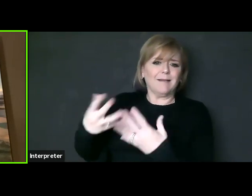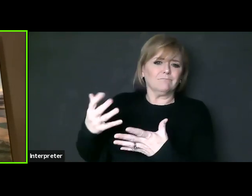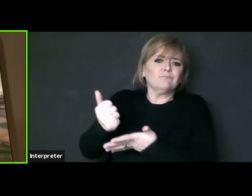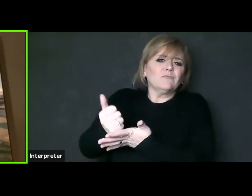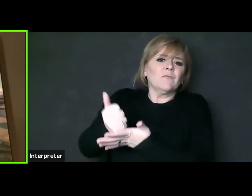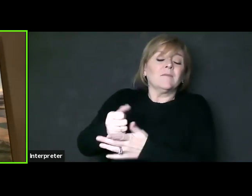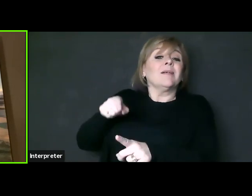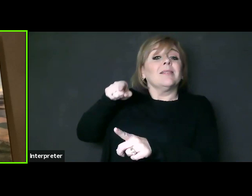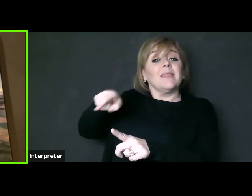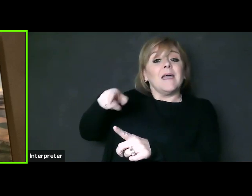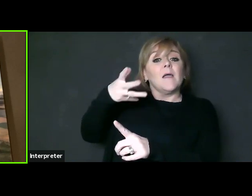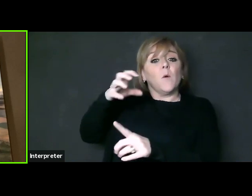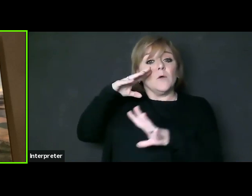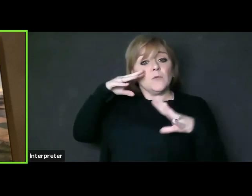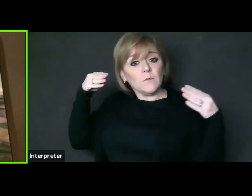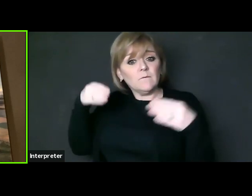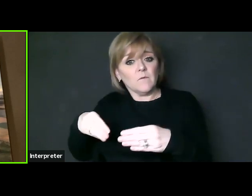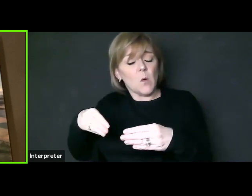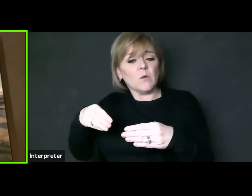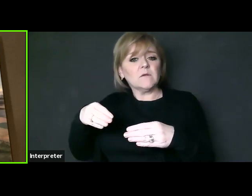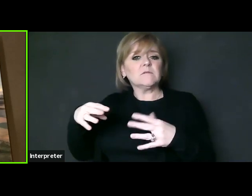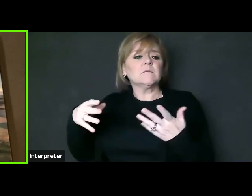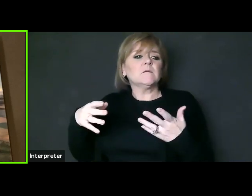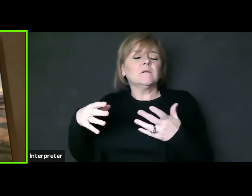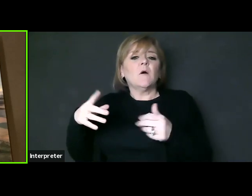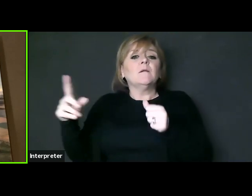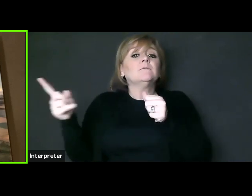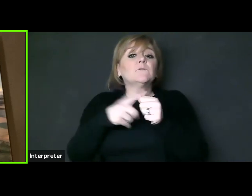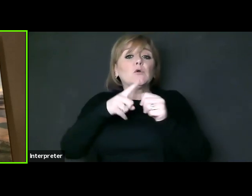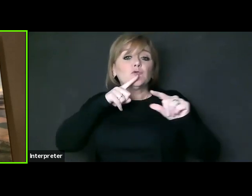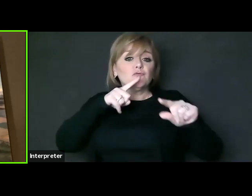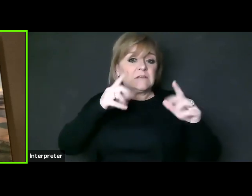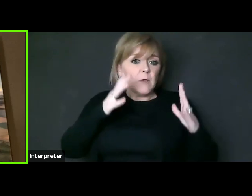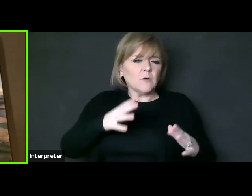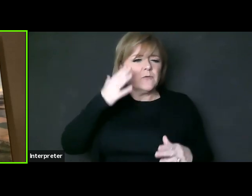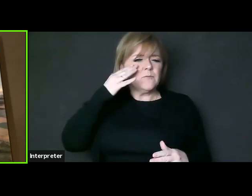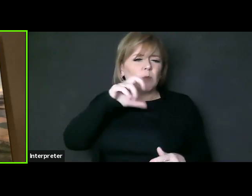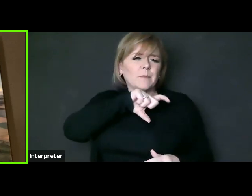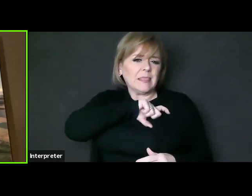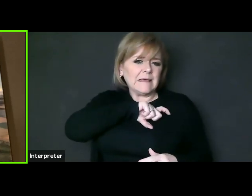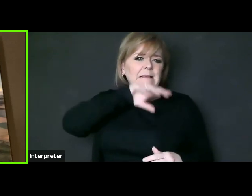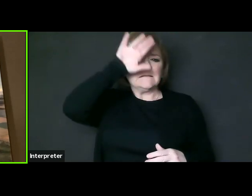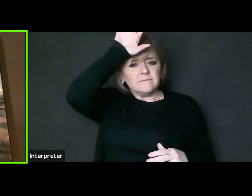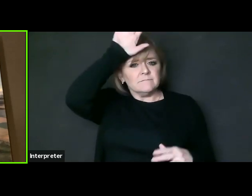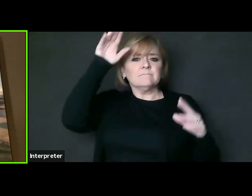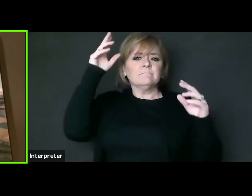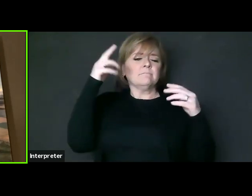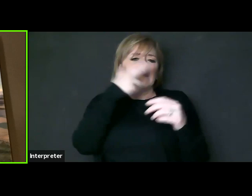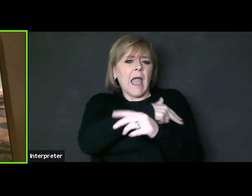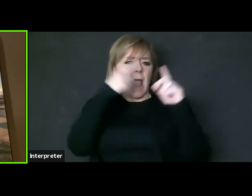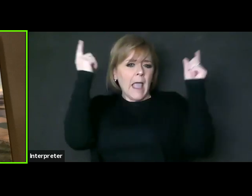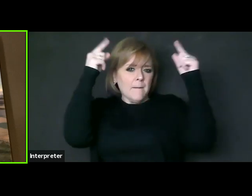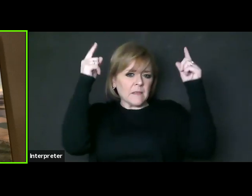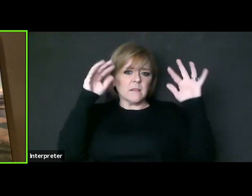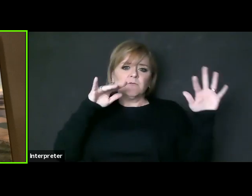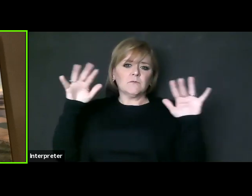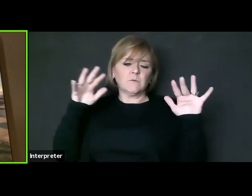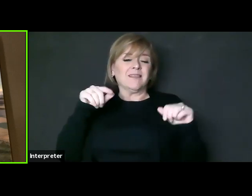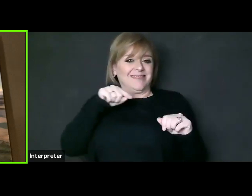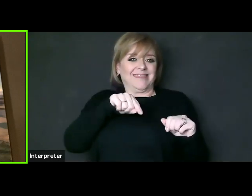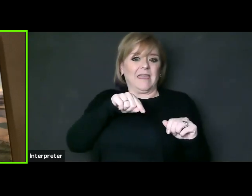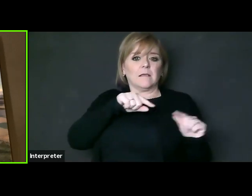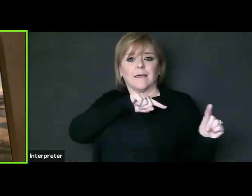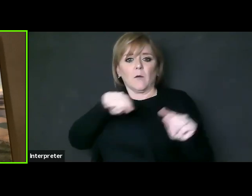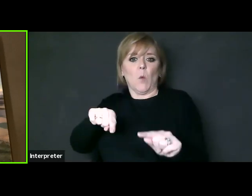to focus on first responders. So any first responder or healthcare professional can